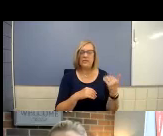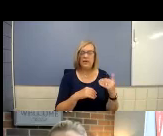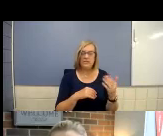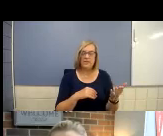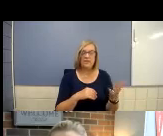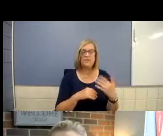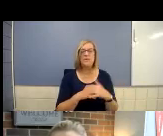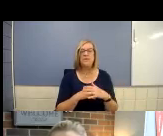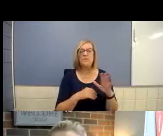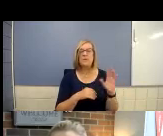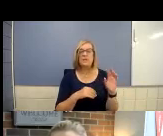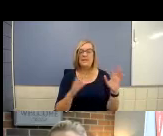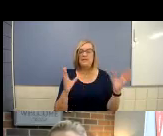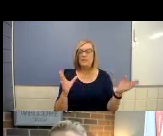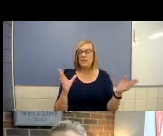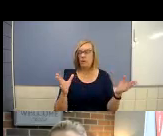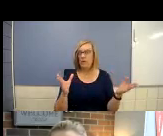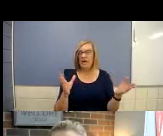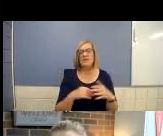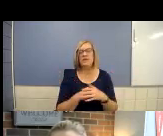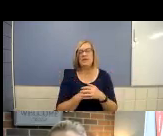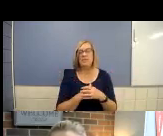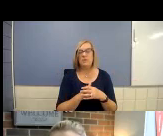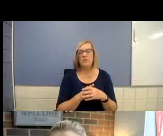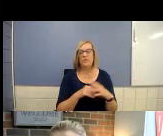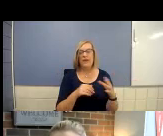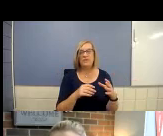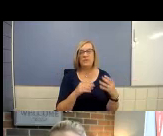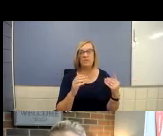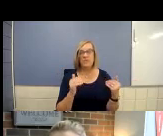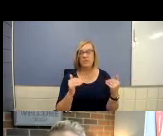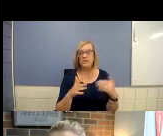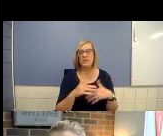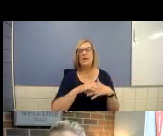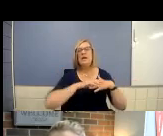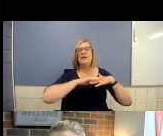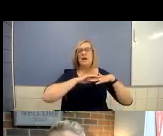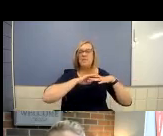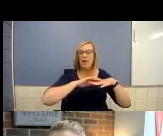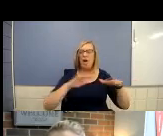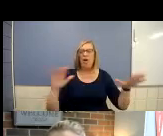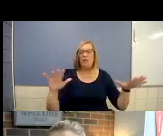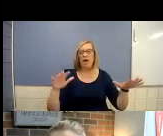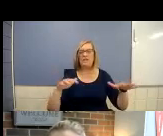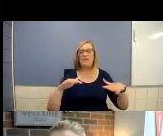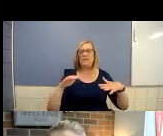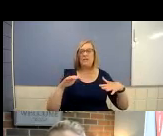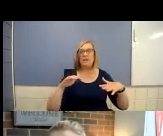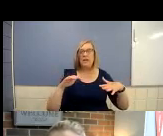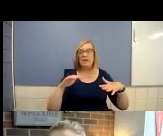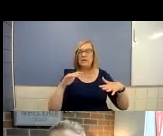and Transliteration 2. We give you a whole class on interpreter certification preparation, talking about all the